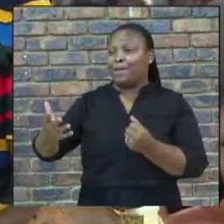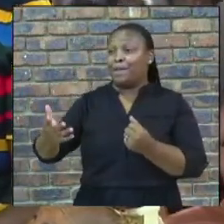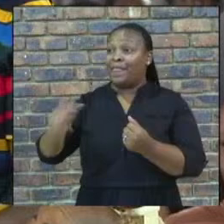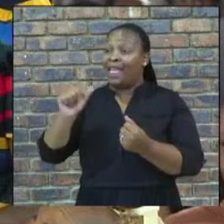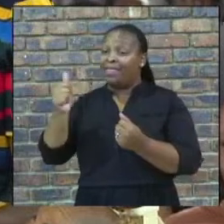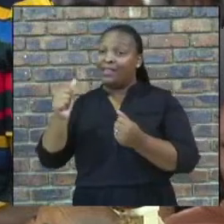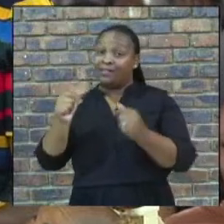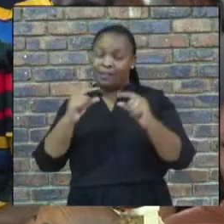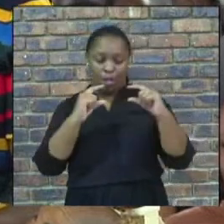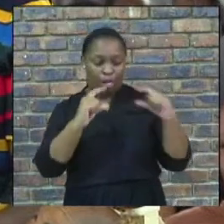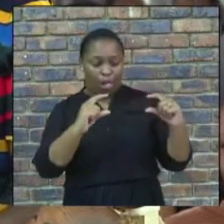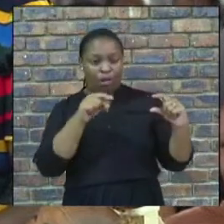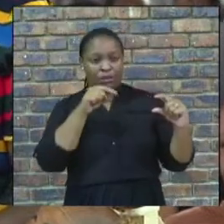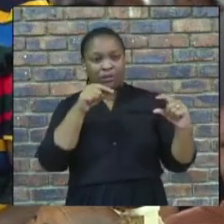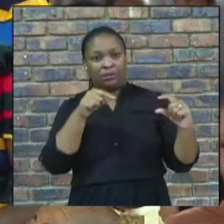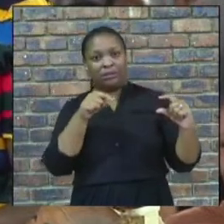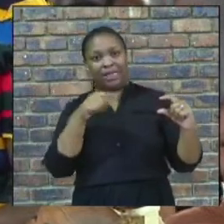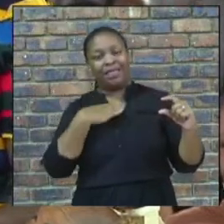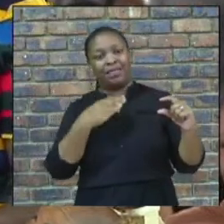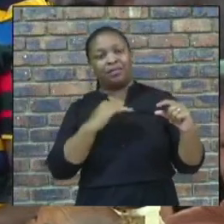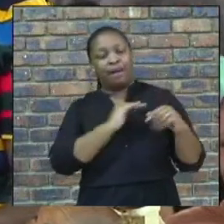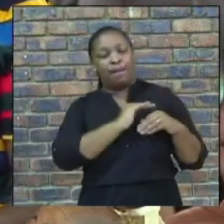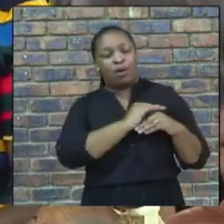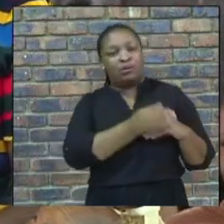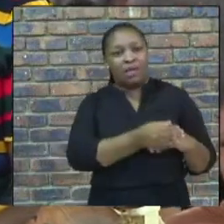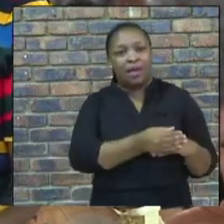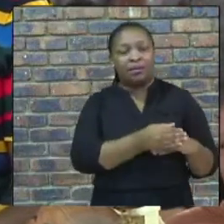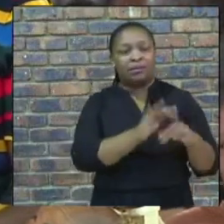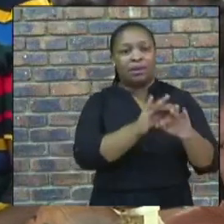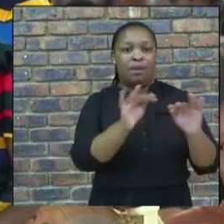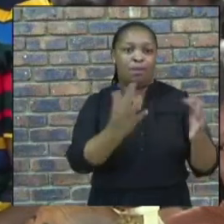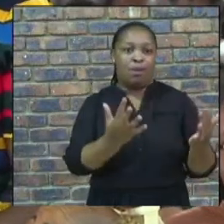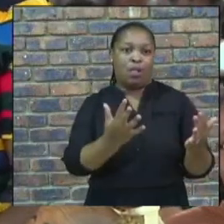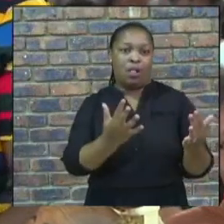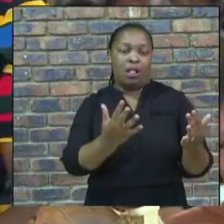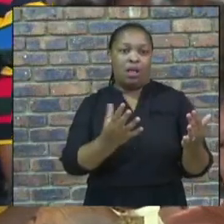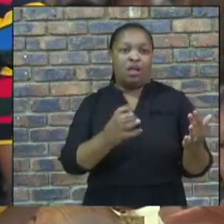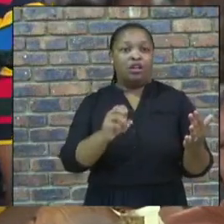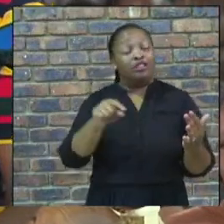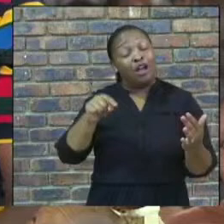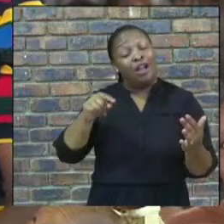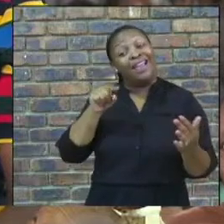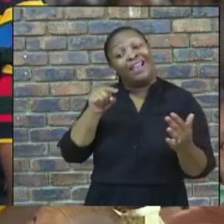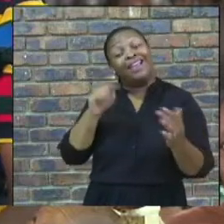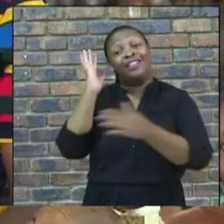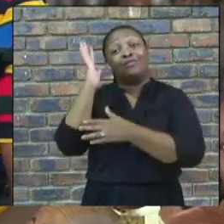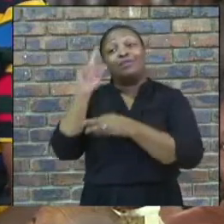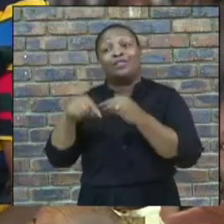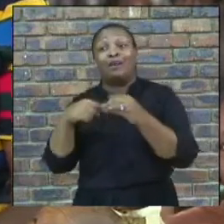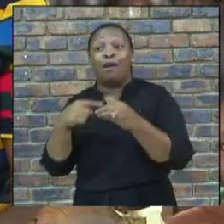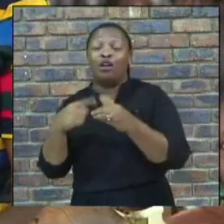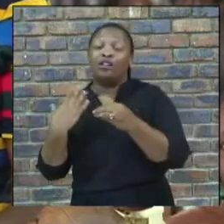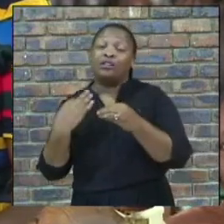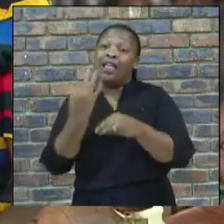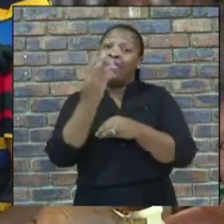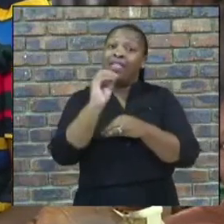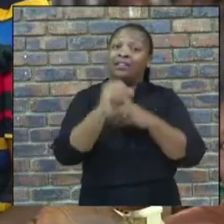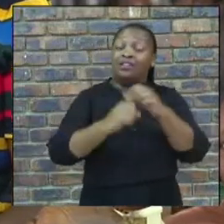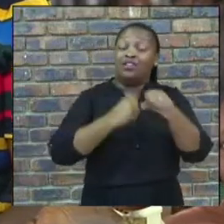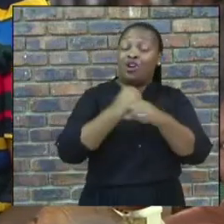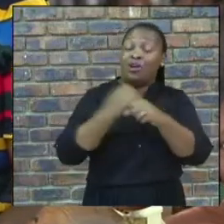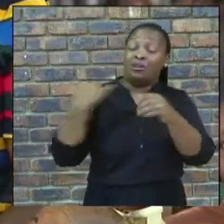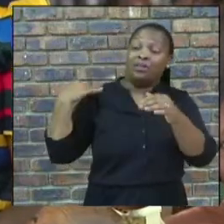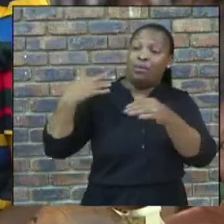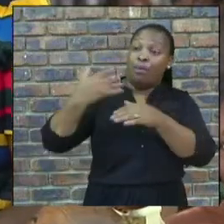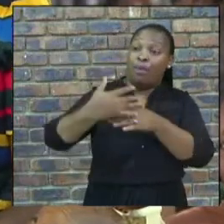protects those people who have taken our land. Because it speaks about 30 years and the government has the